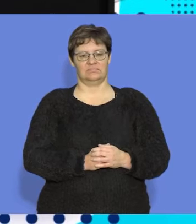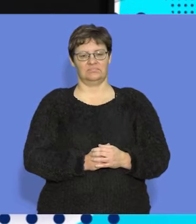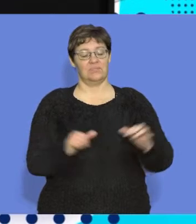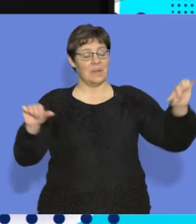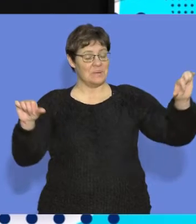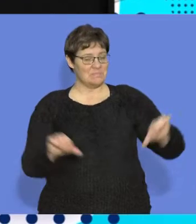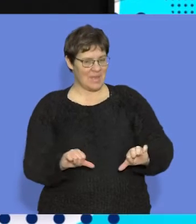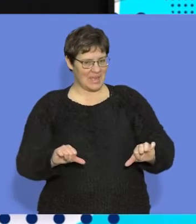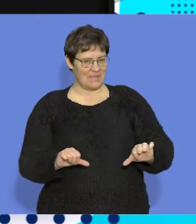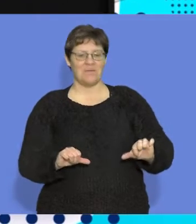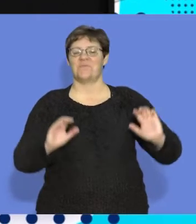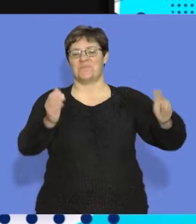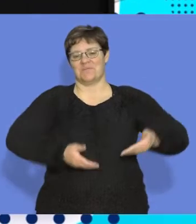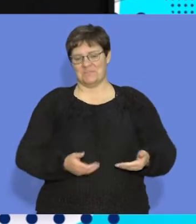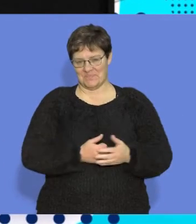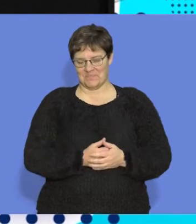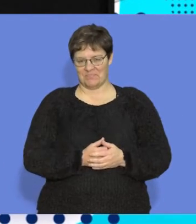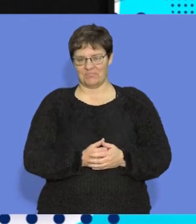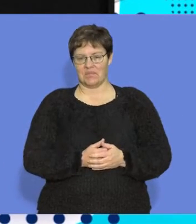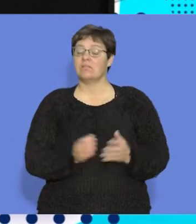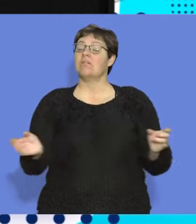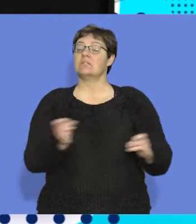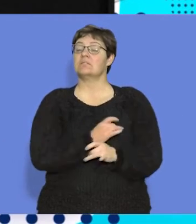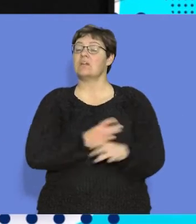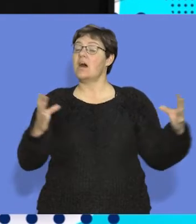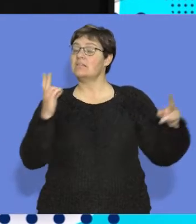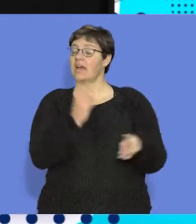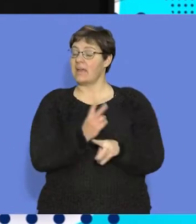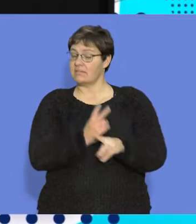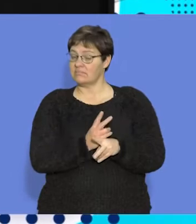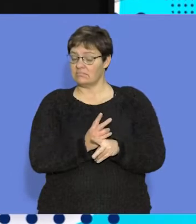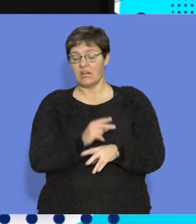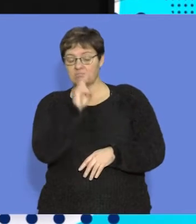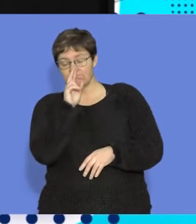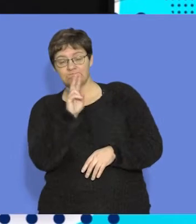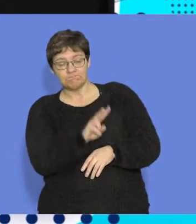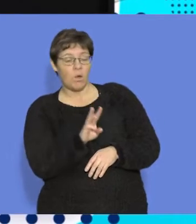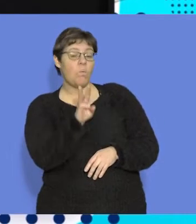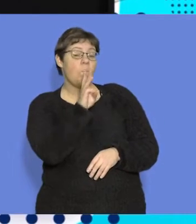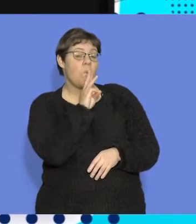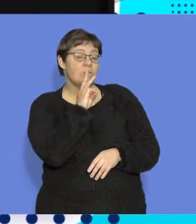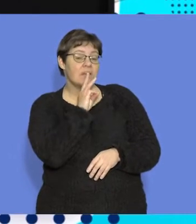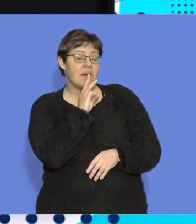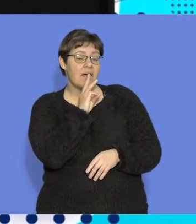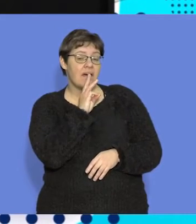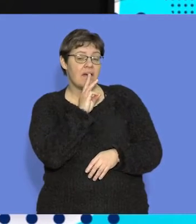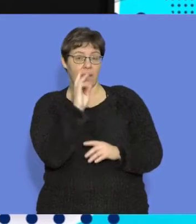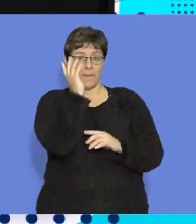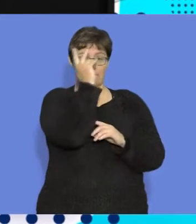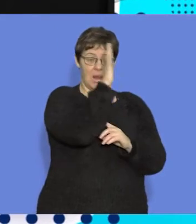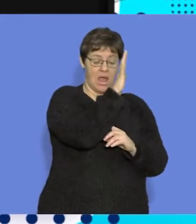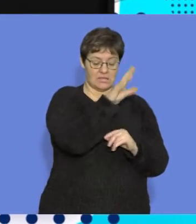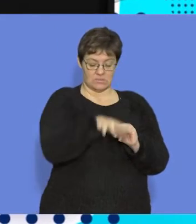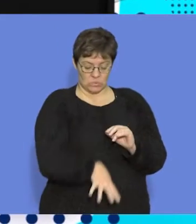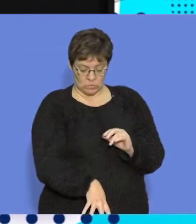Welcome back from your break. Let's get straight into having a look at how water moves through plants, starting with